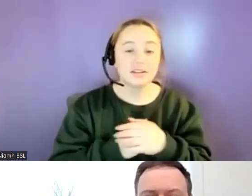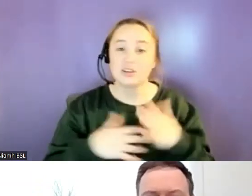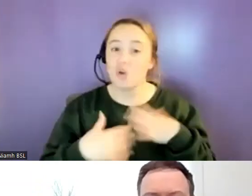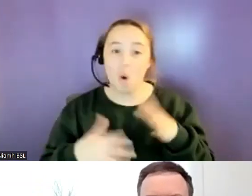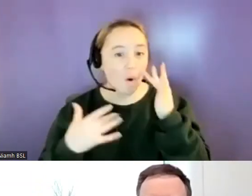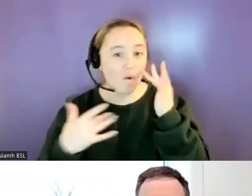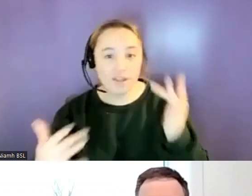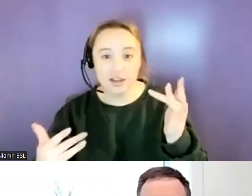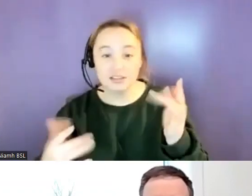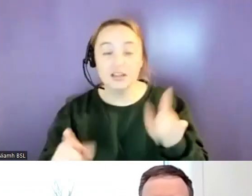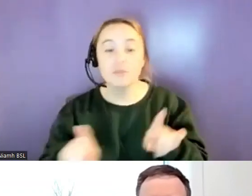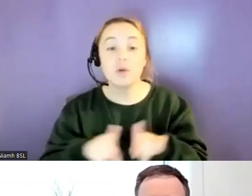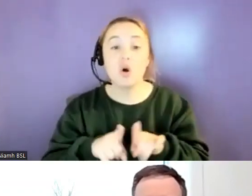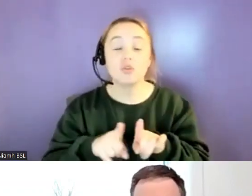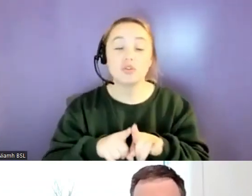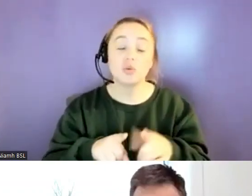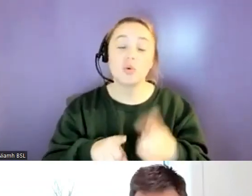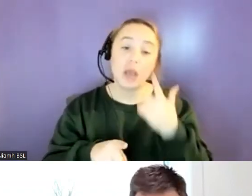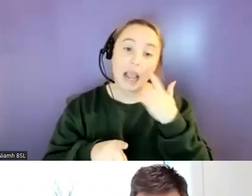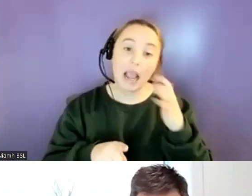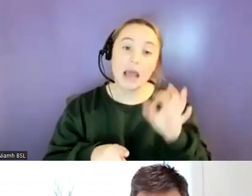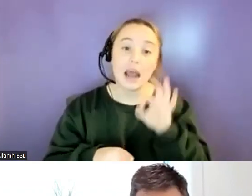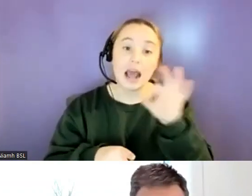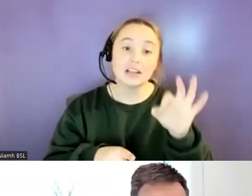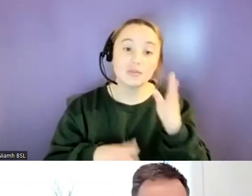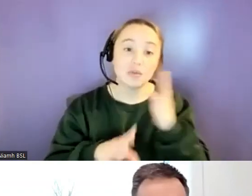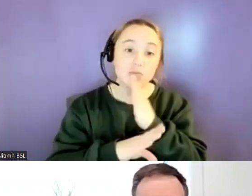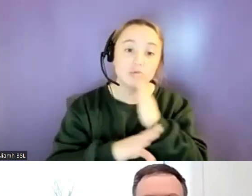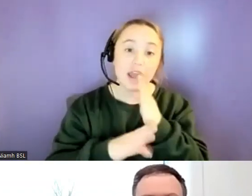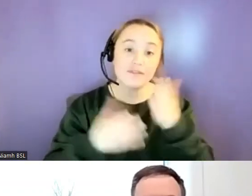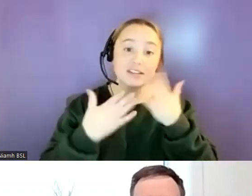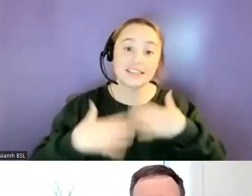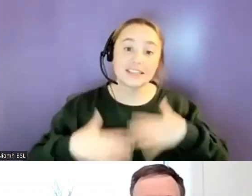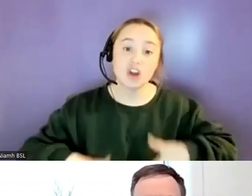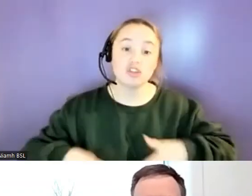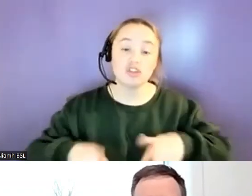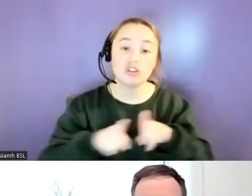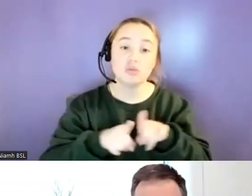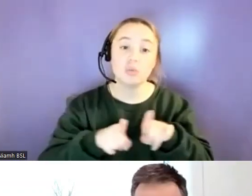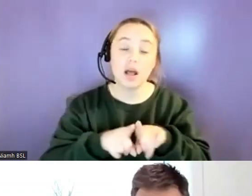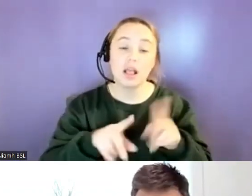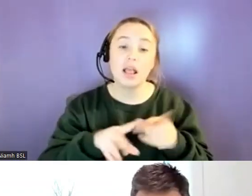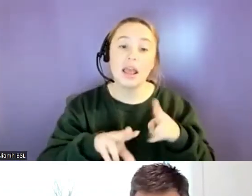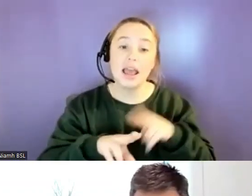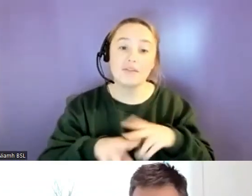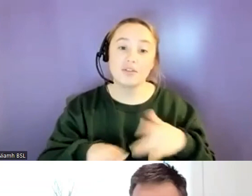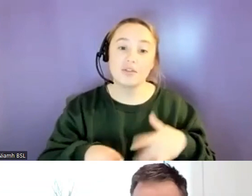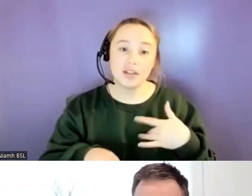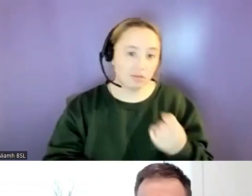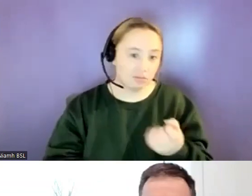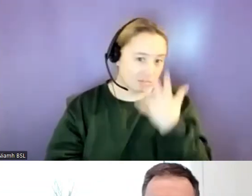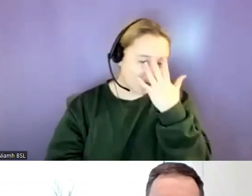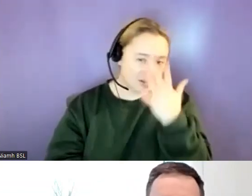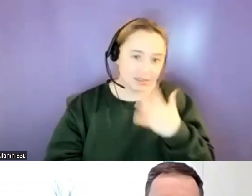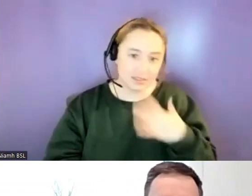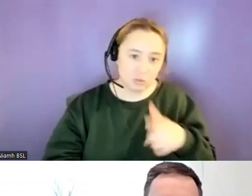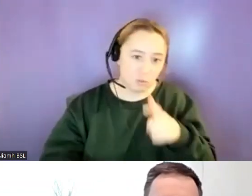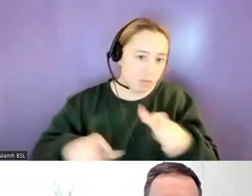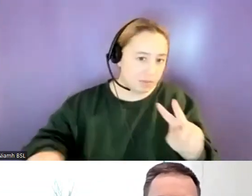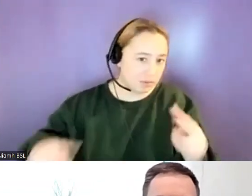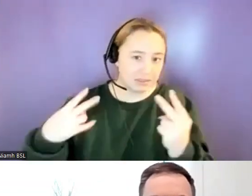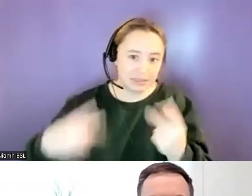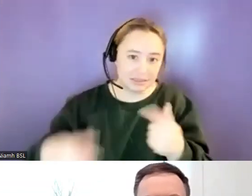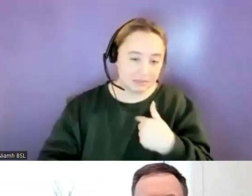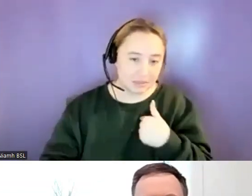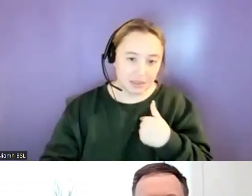option of requesting a private search if there is something that you do find embarrassing and you don't want